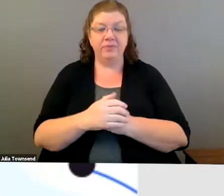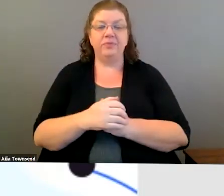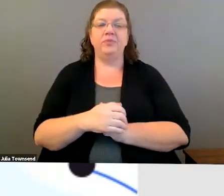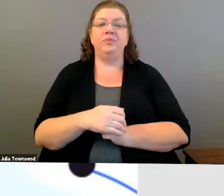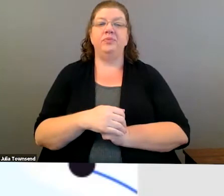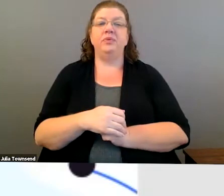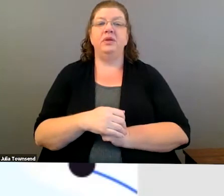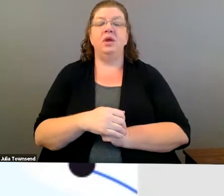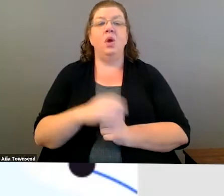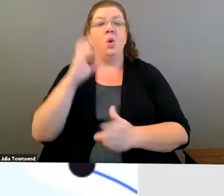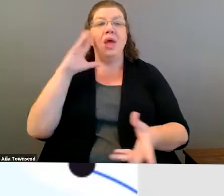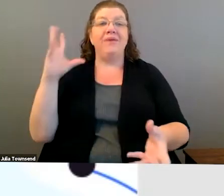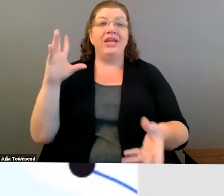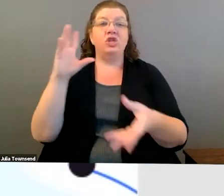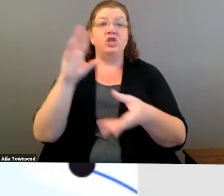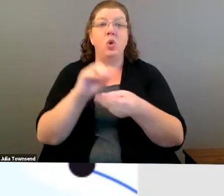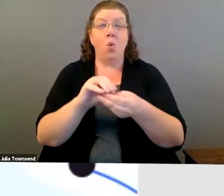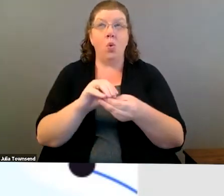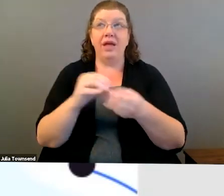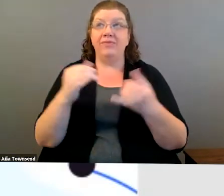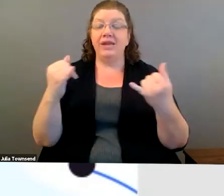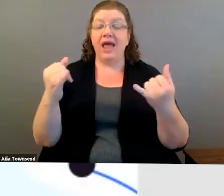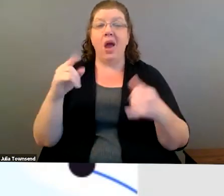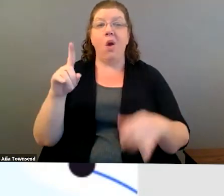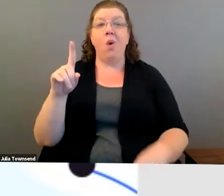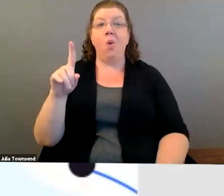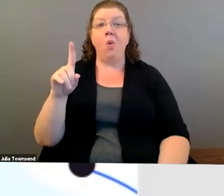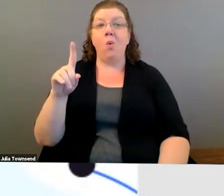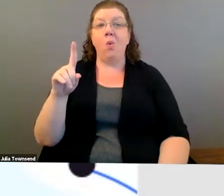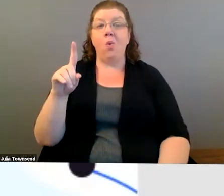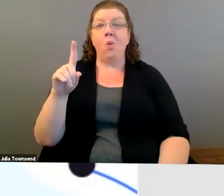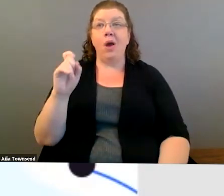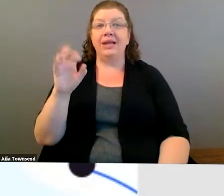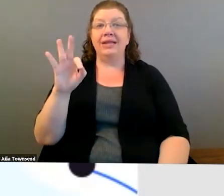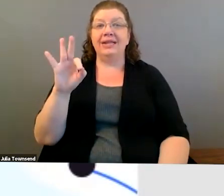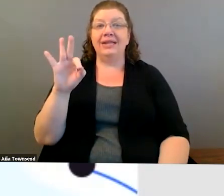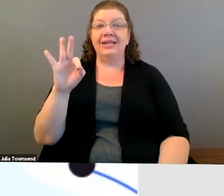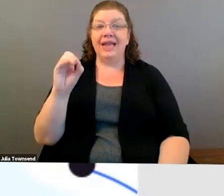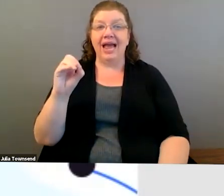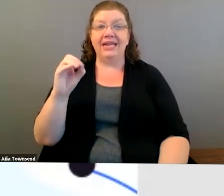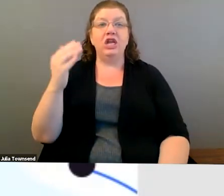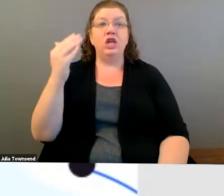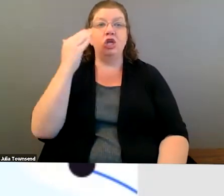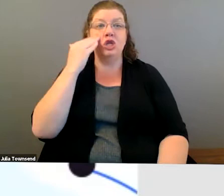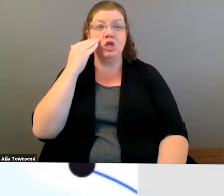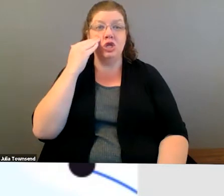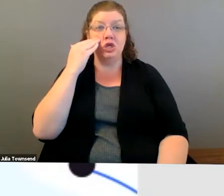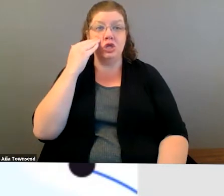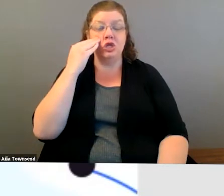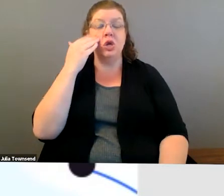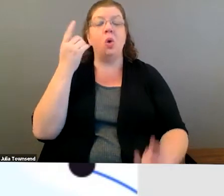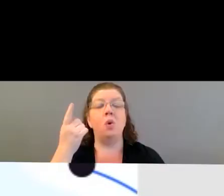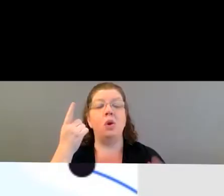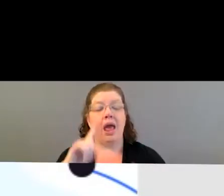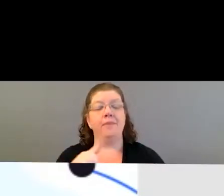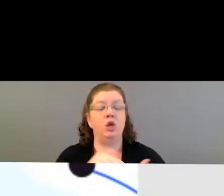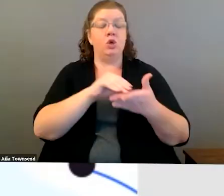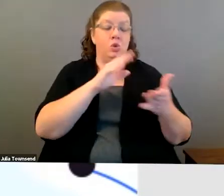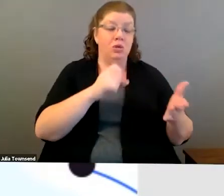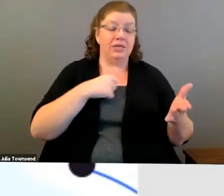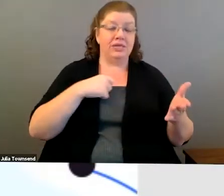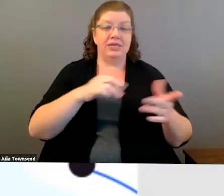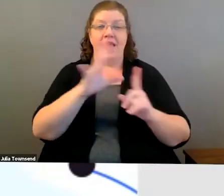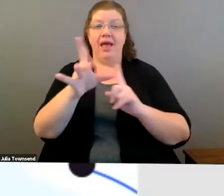We have a total of now 190 known cases of students and staff since September